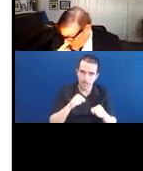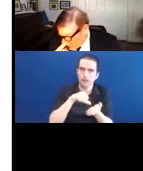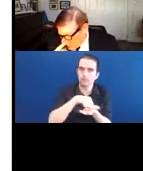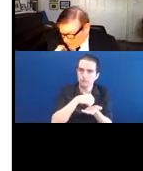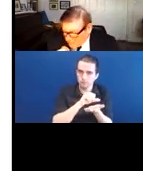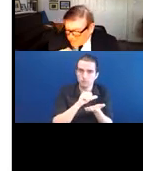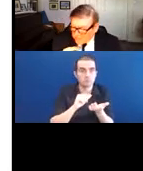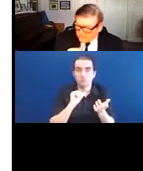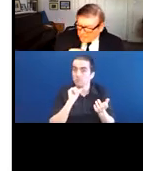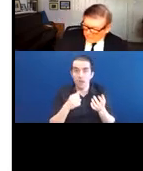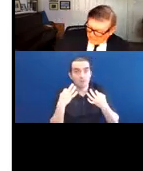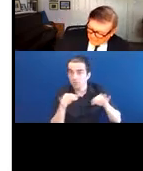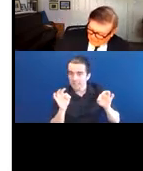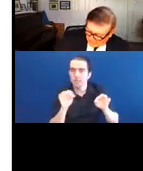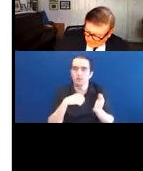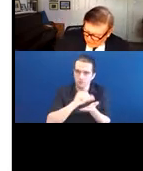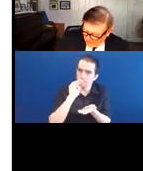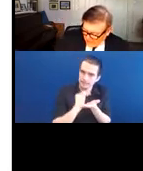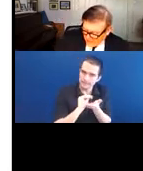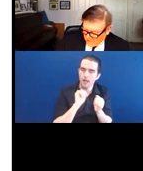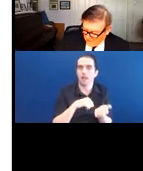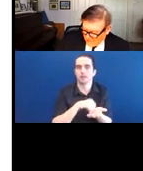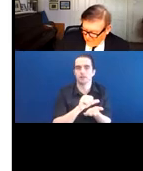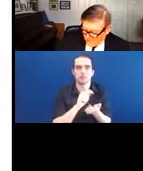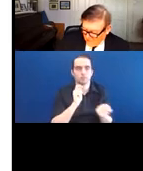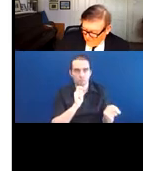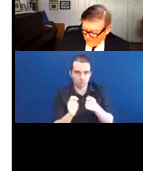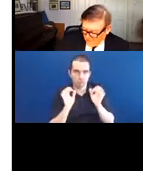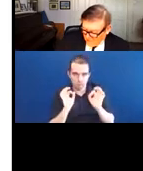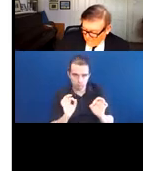Also including knowledge of disability in medical work training will help.